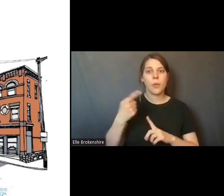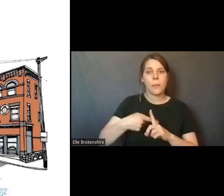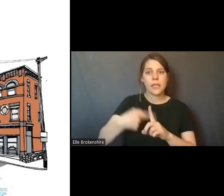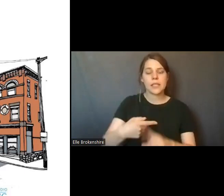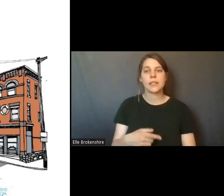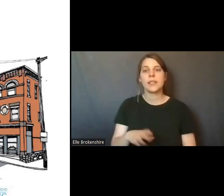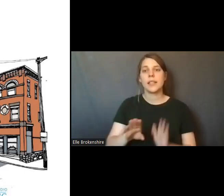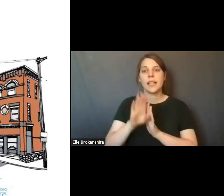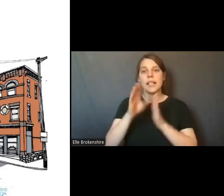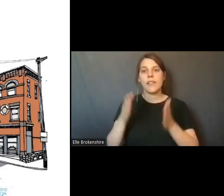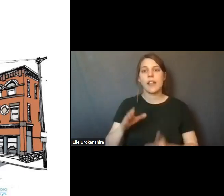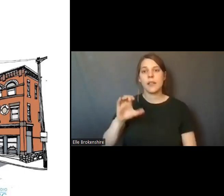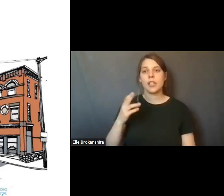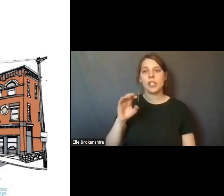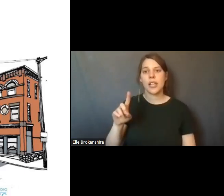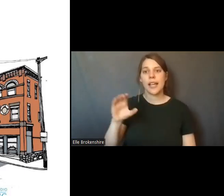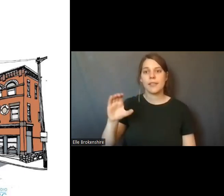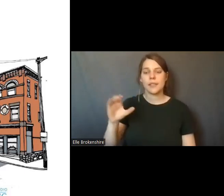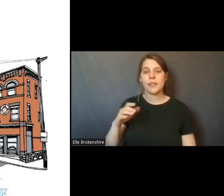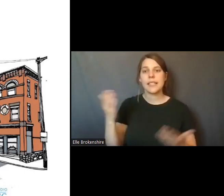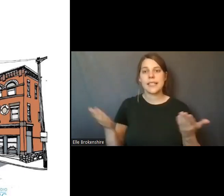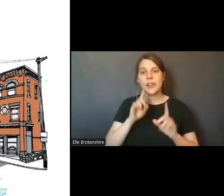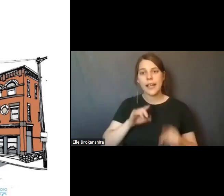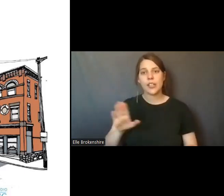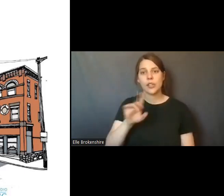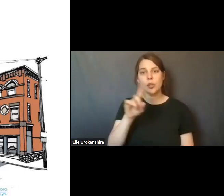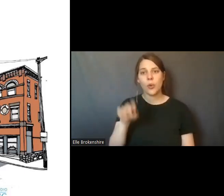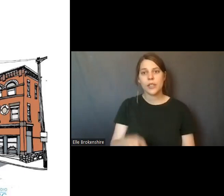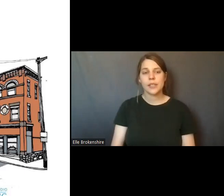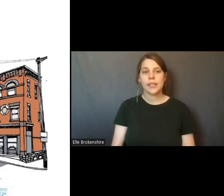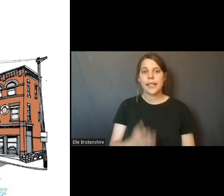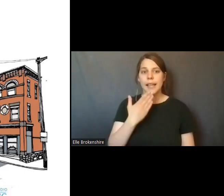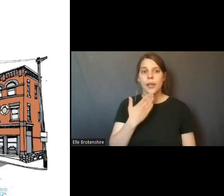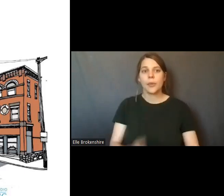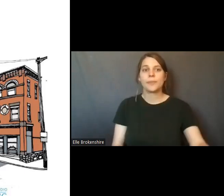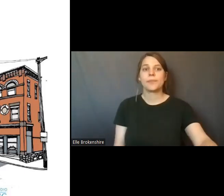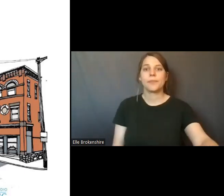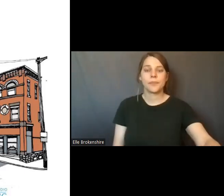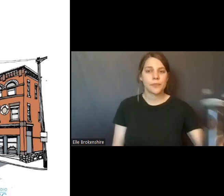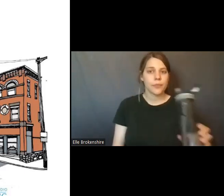Chad Chalmers, is here to answer any questions the board may have this time. Thank you.